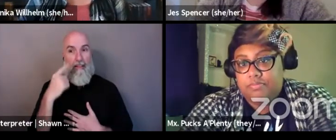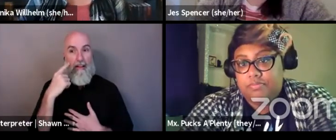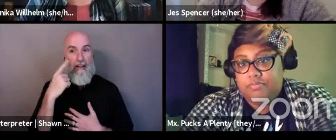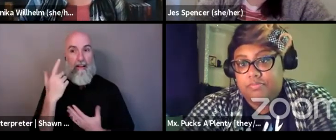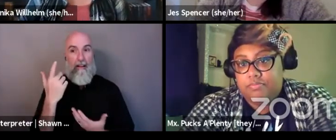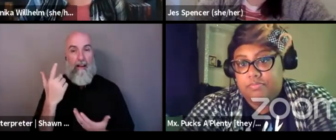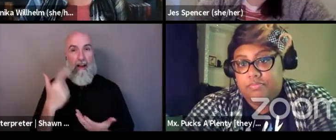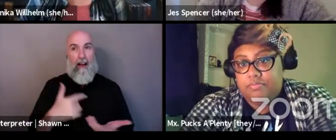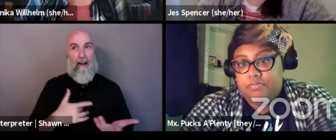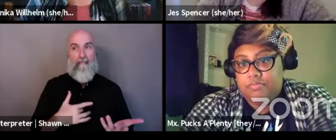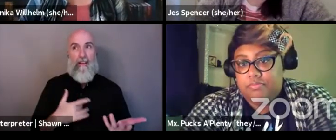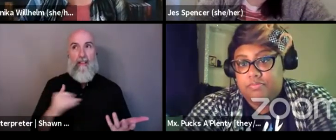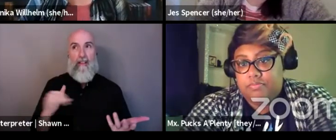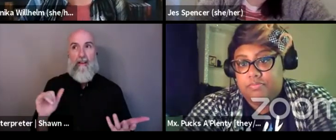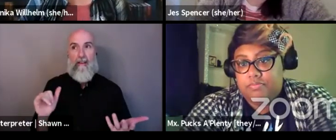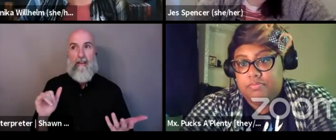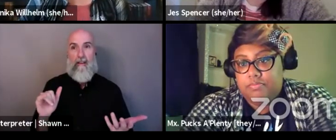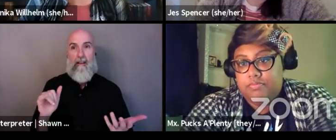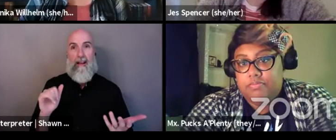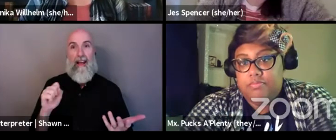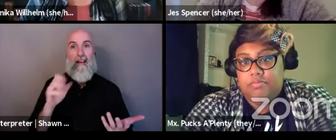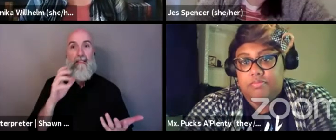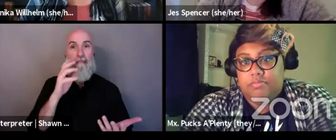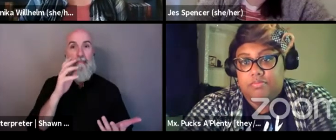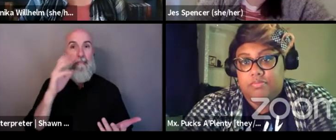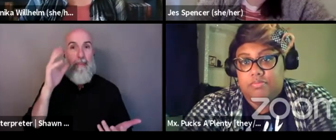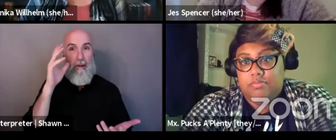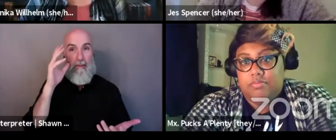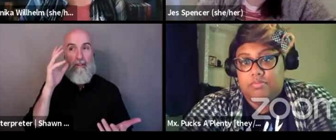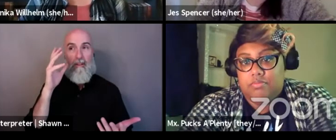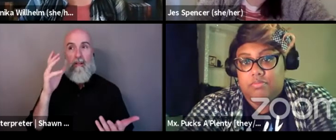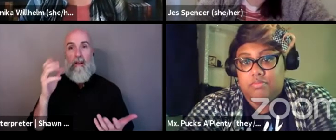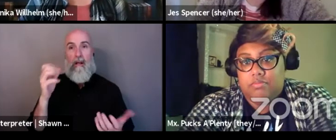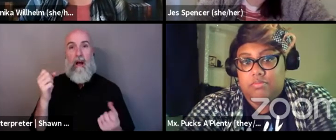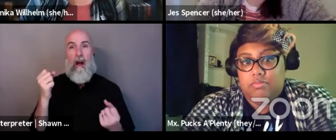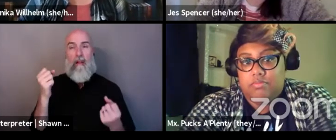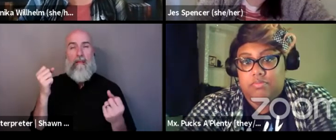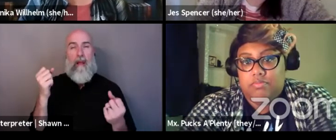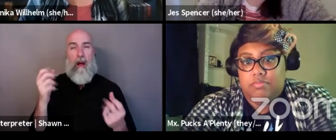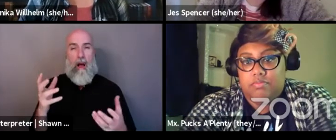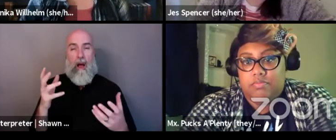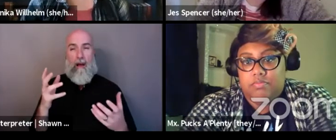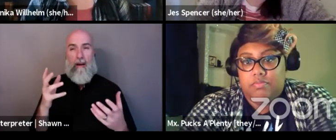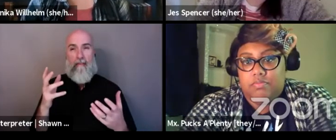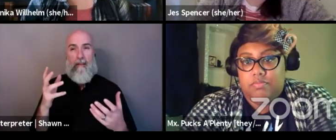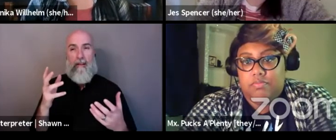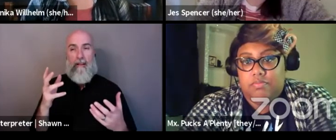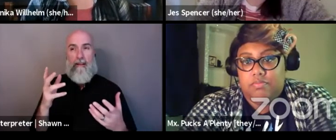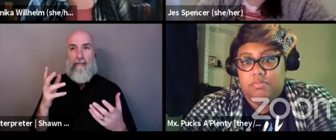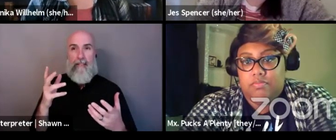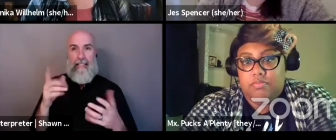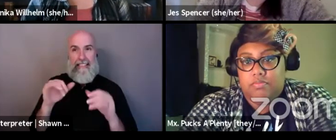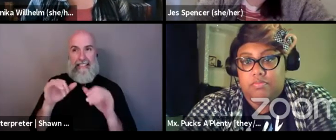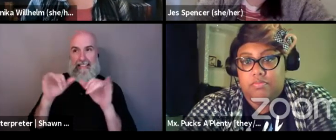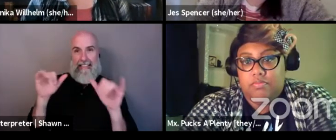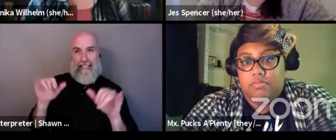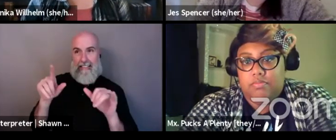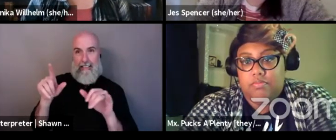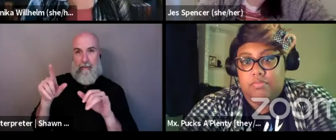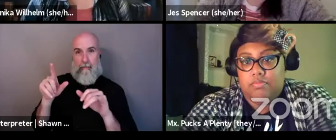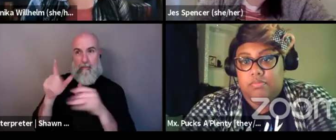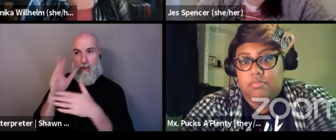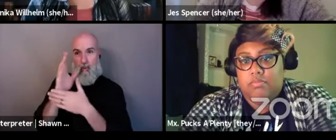I feel like as parents, a lot of the cracks in the system we come up